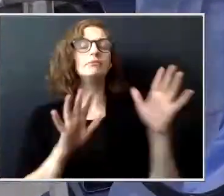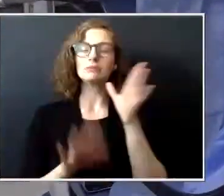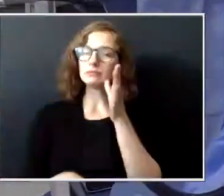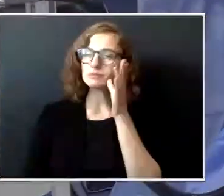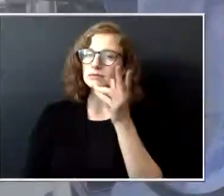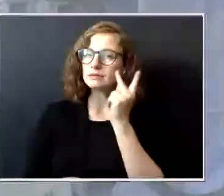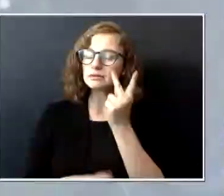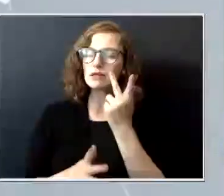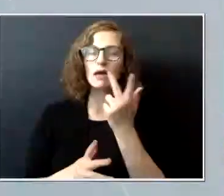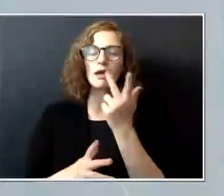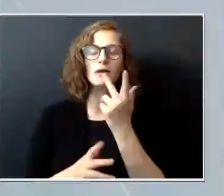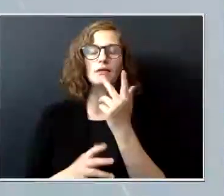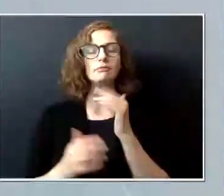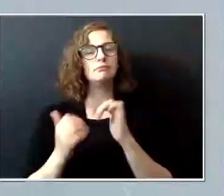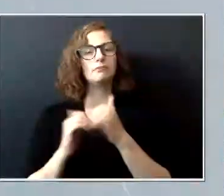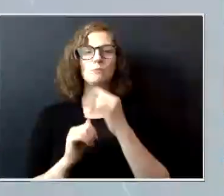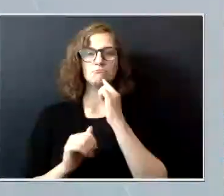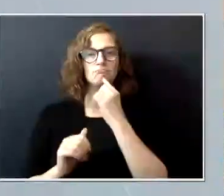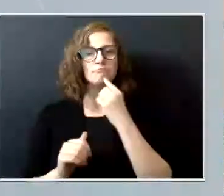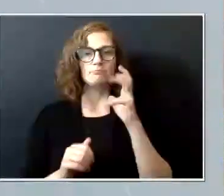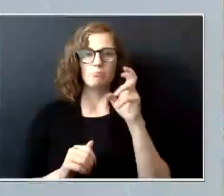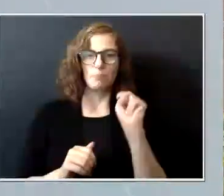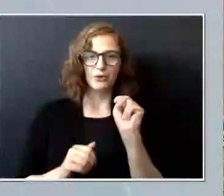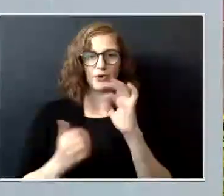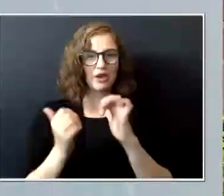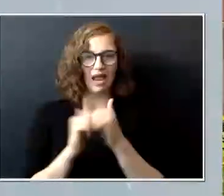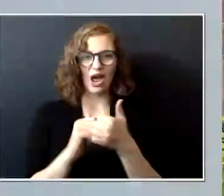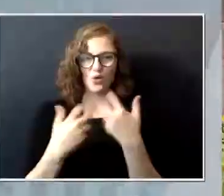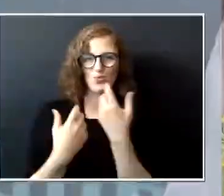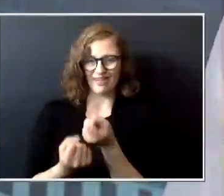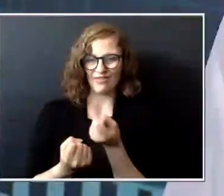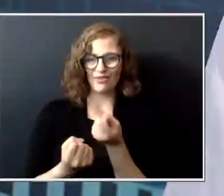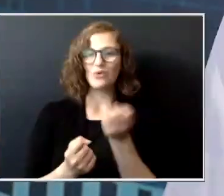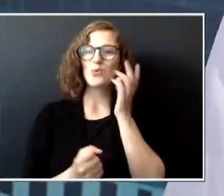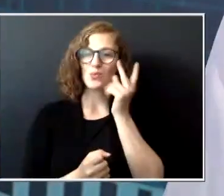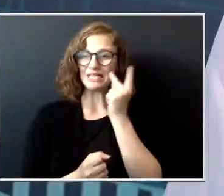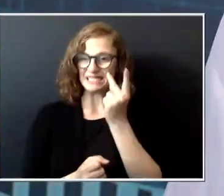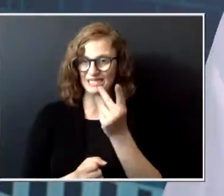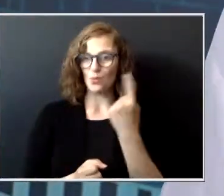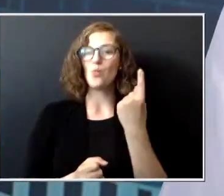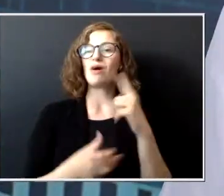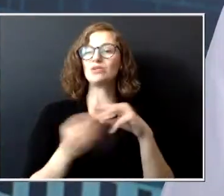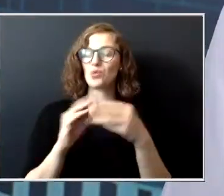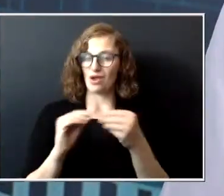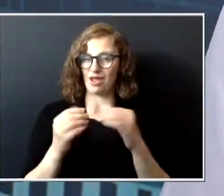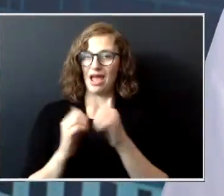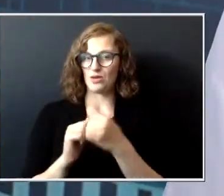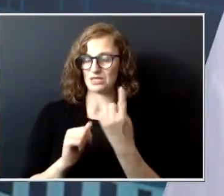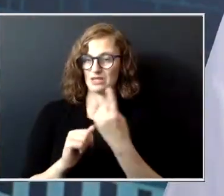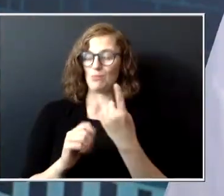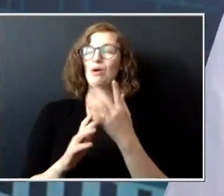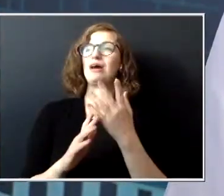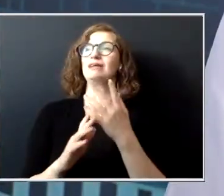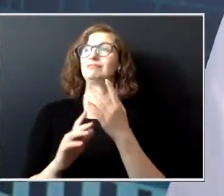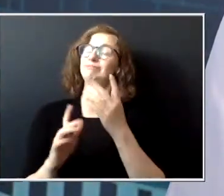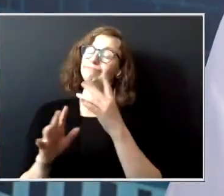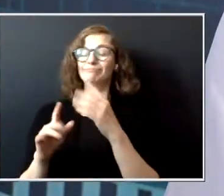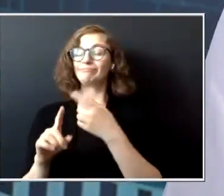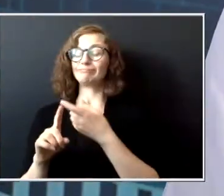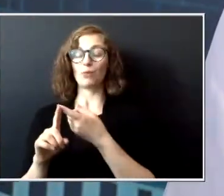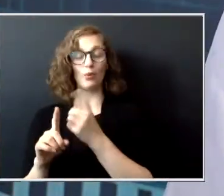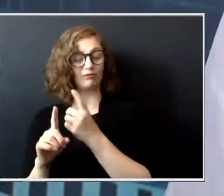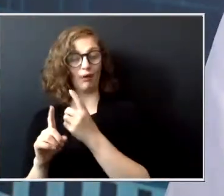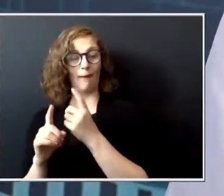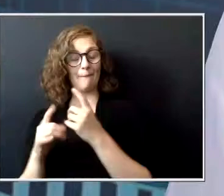a house party ended up in the burn unit. One warning if you're squeamish, we are going to show some